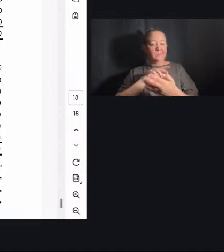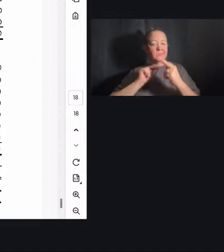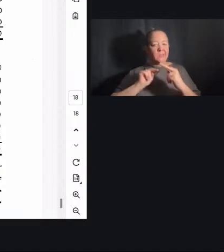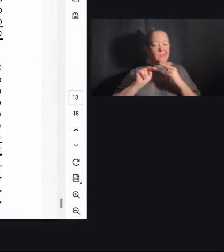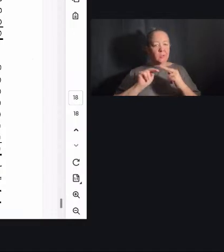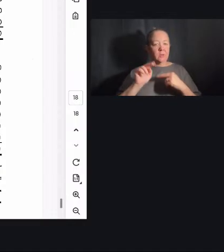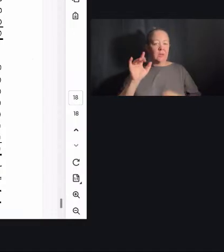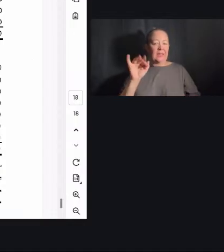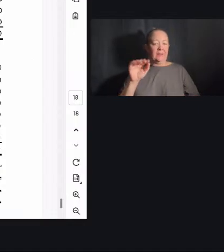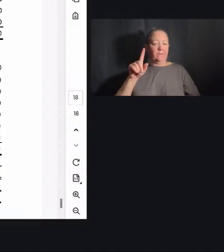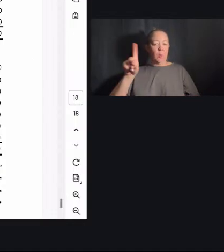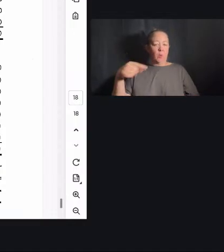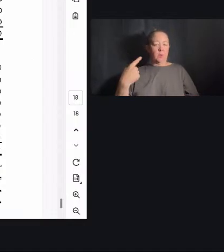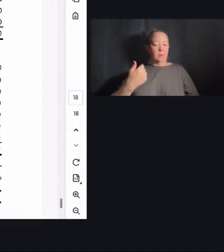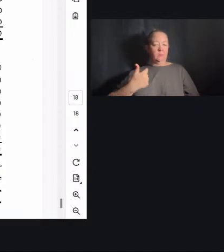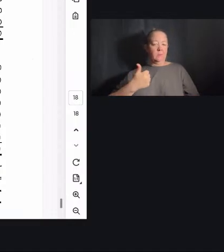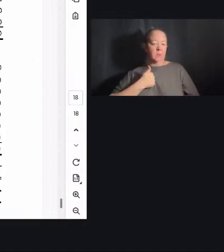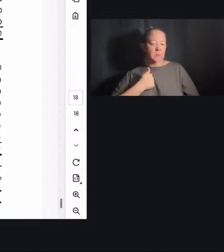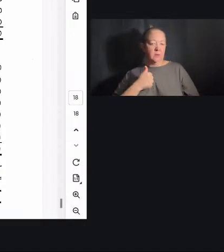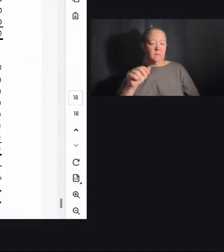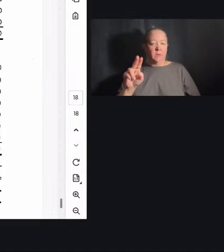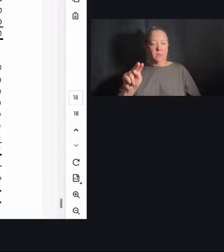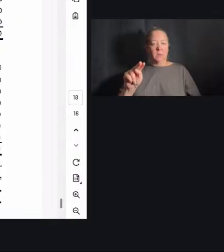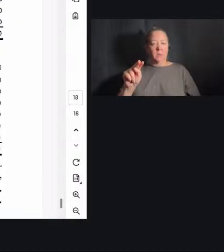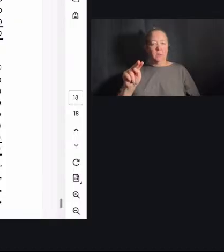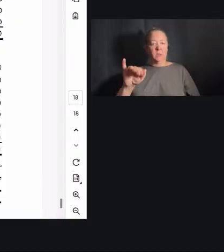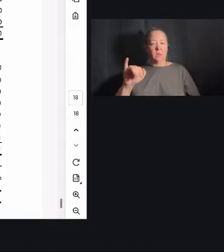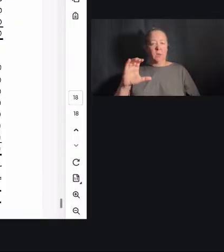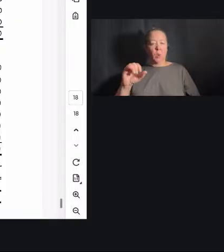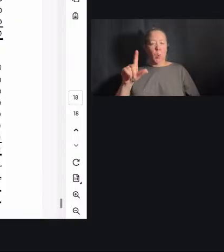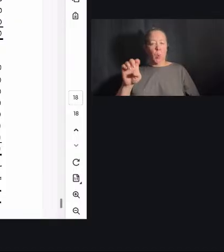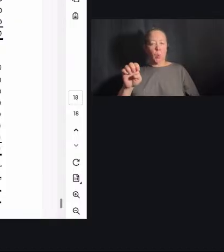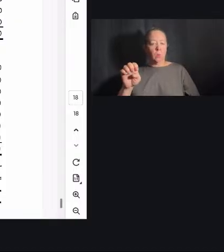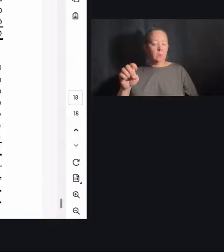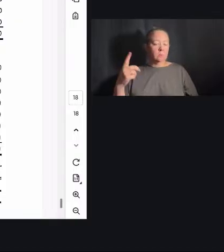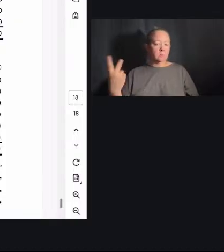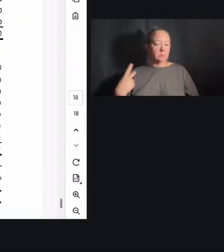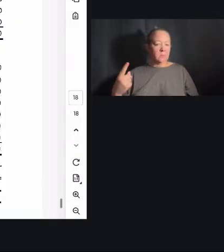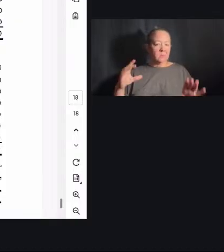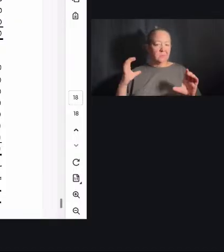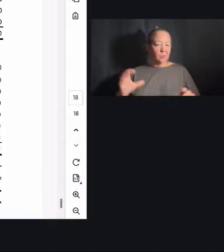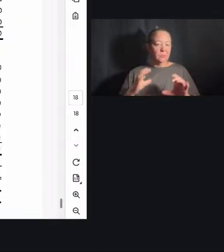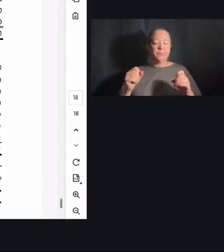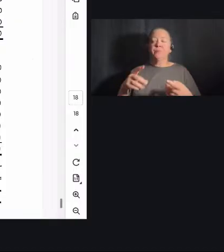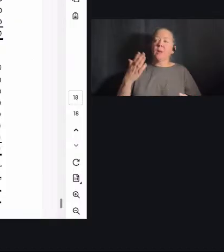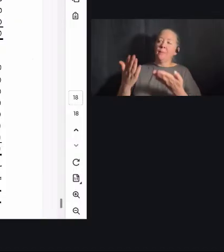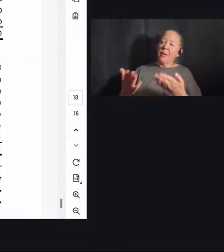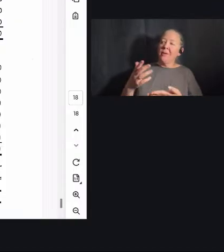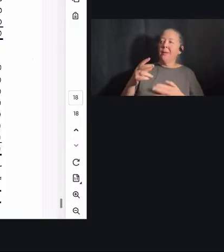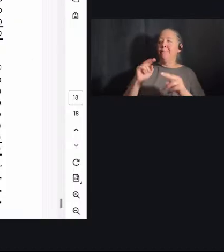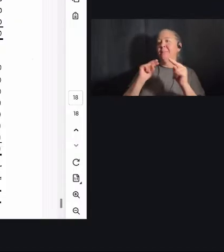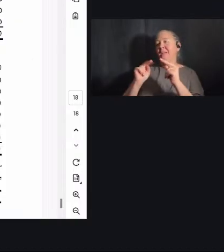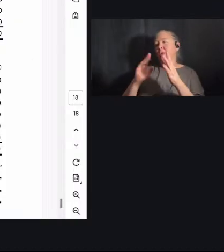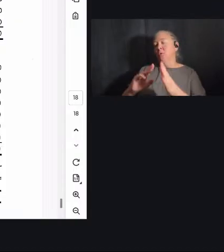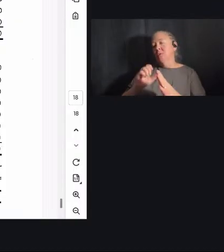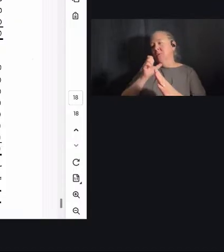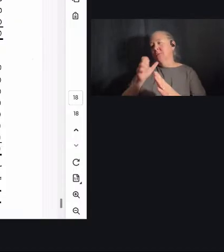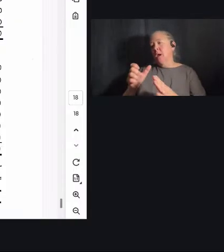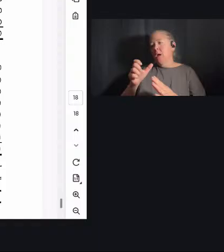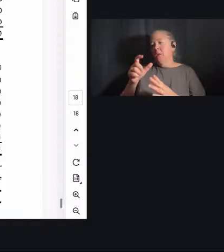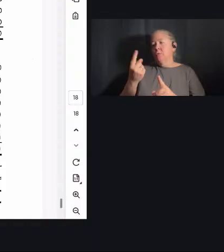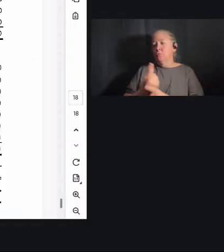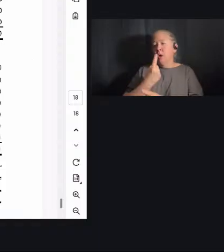it. Maybe mediator's not the right word, but facilitating the communication. They're Yeah. already taking over, like,